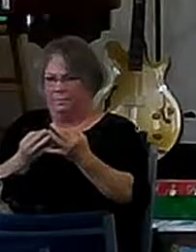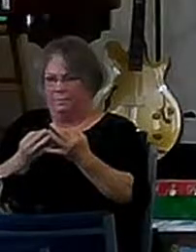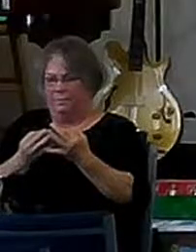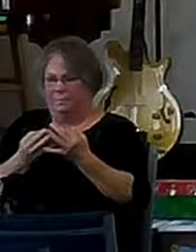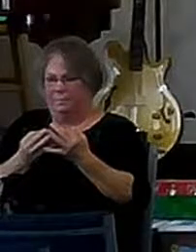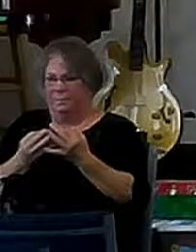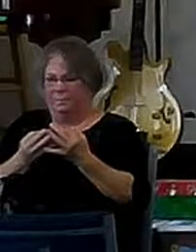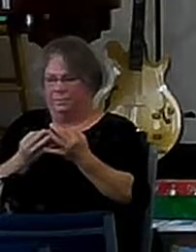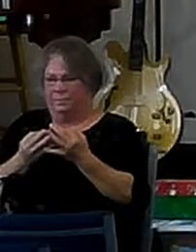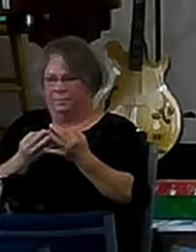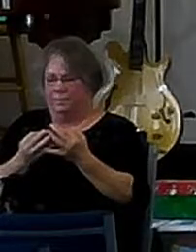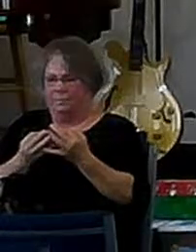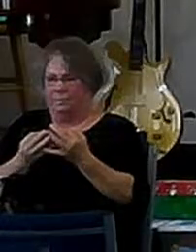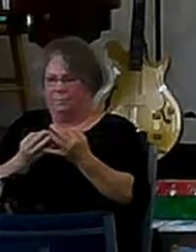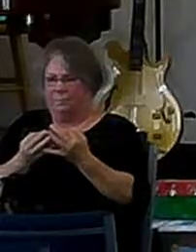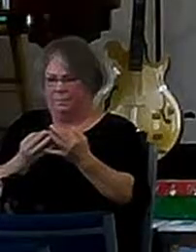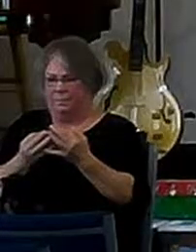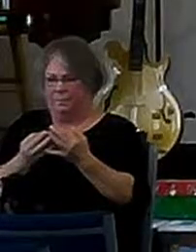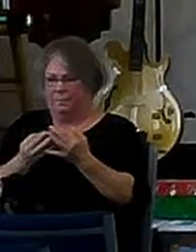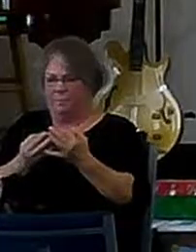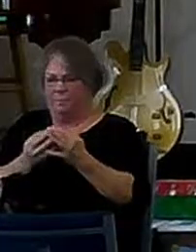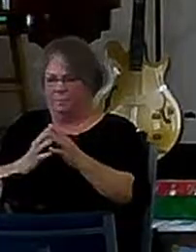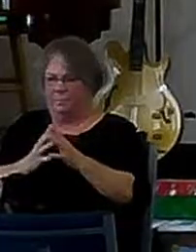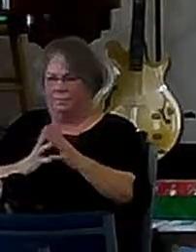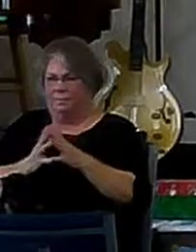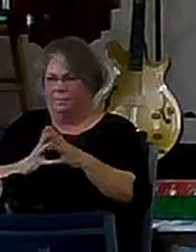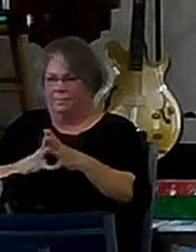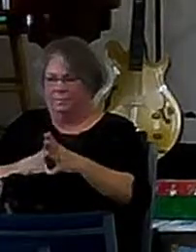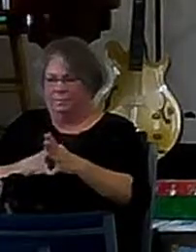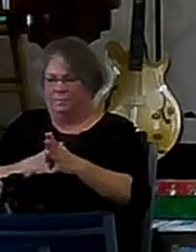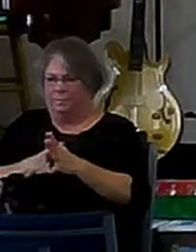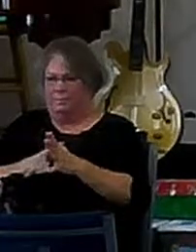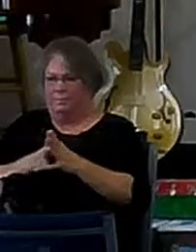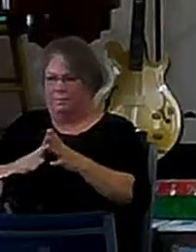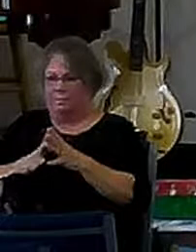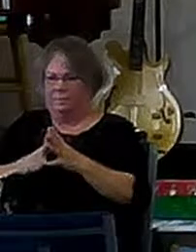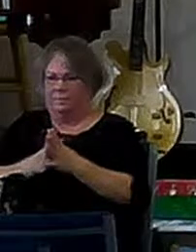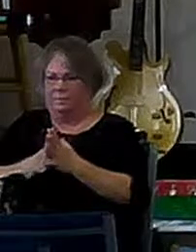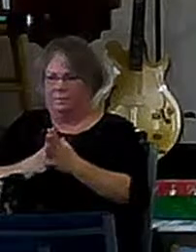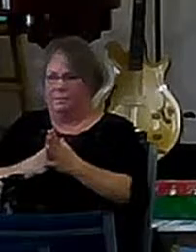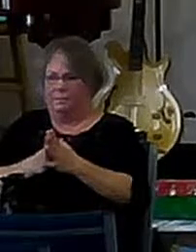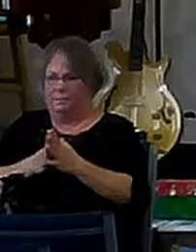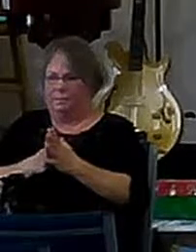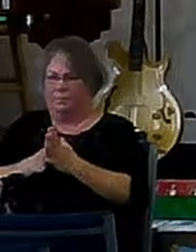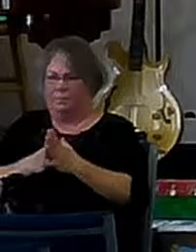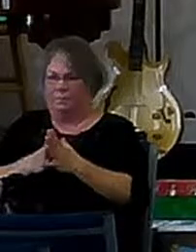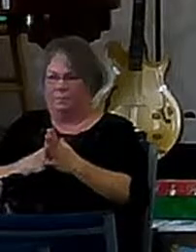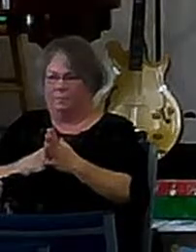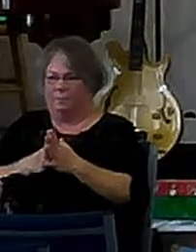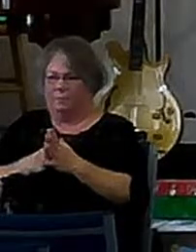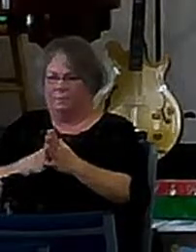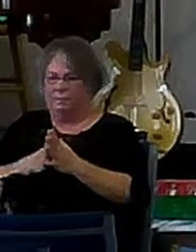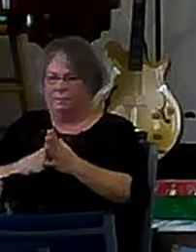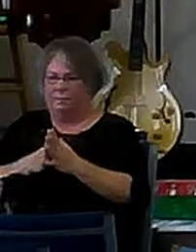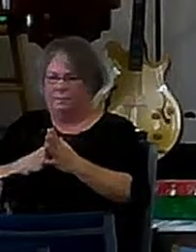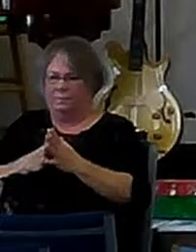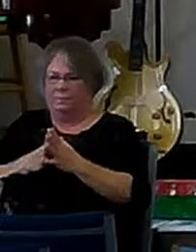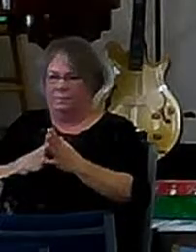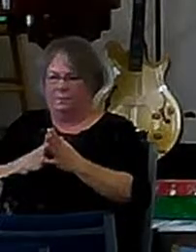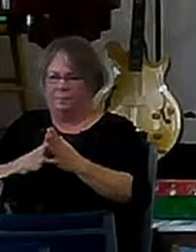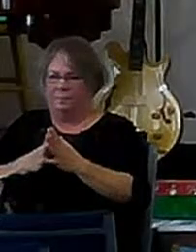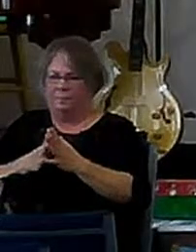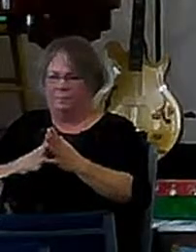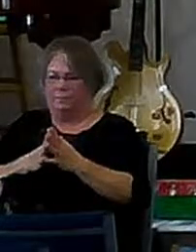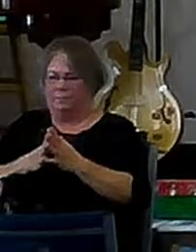spiritual Israel. He is not part of the remnant whom God has chosen and with whom God will keep his